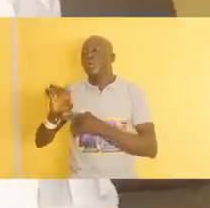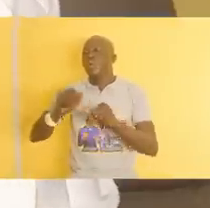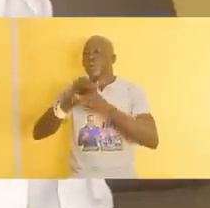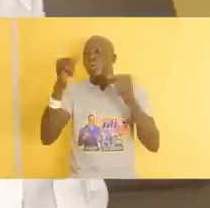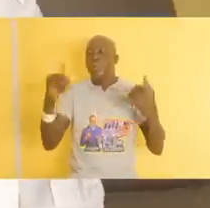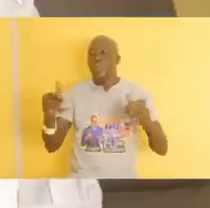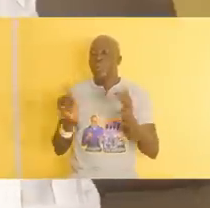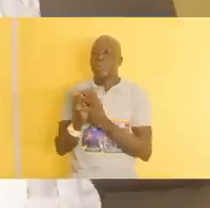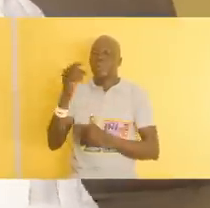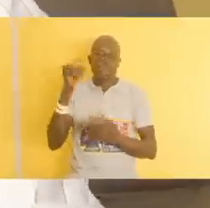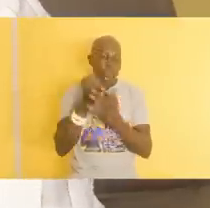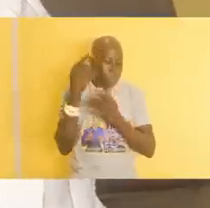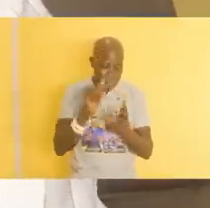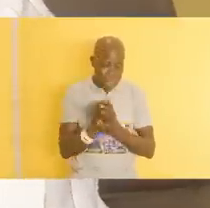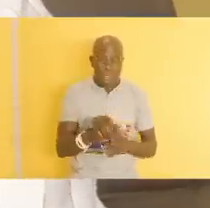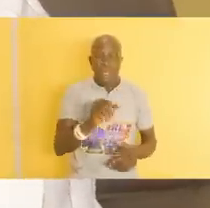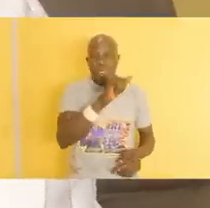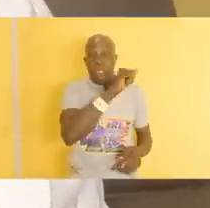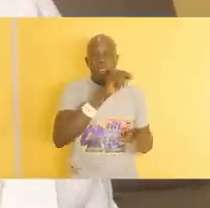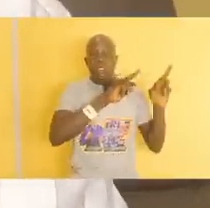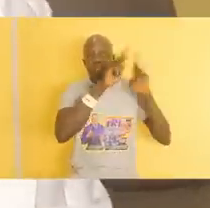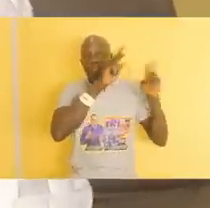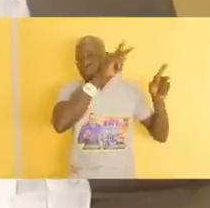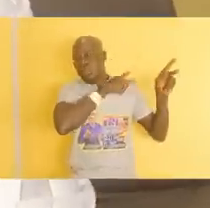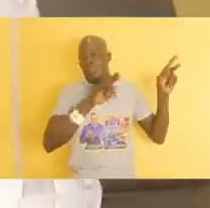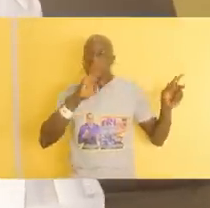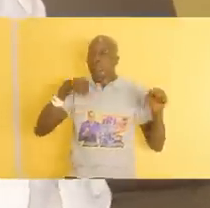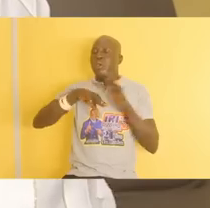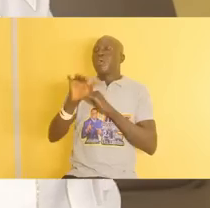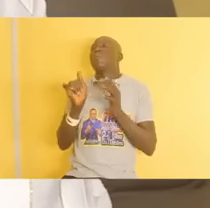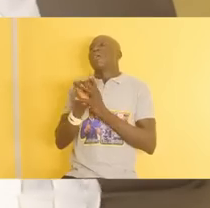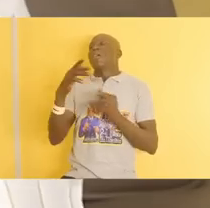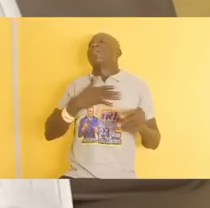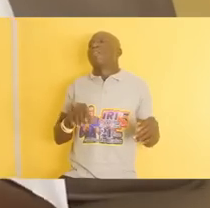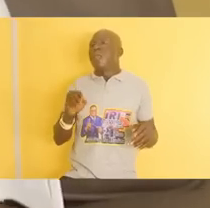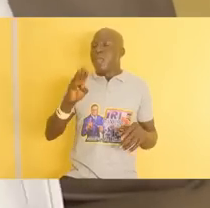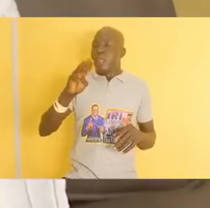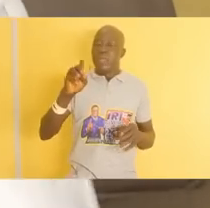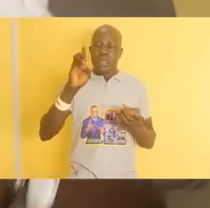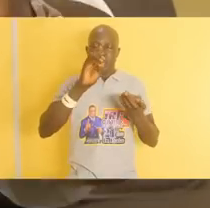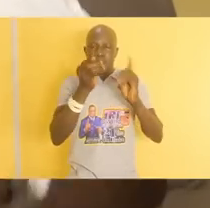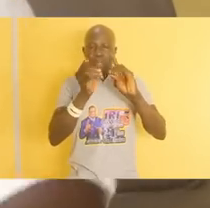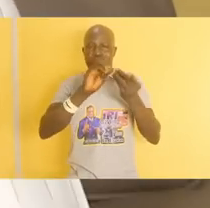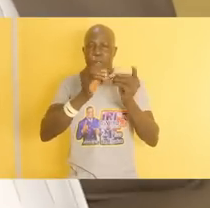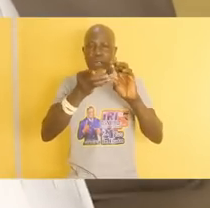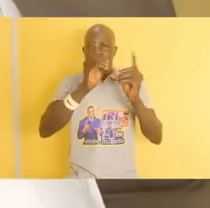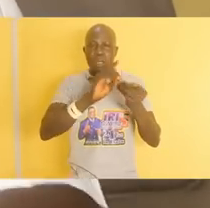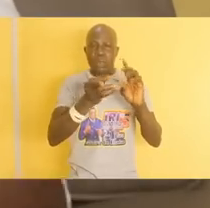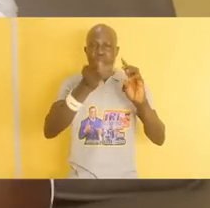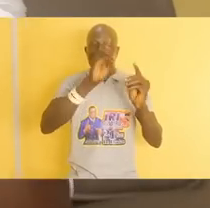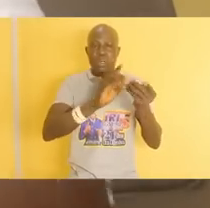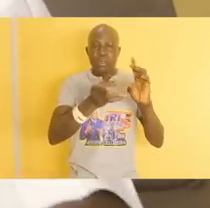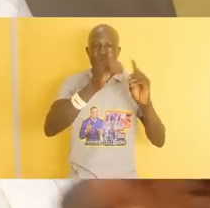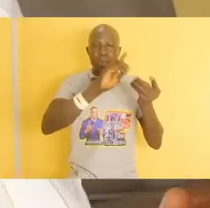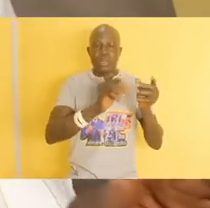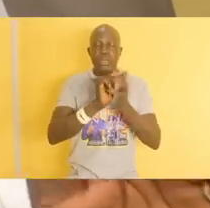Media app. O Play Store ko la. Eh. Sebioba Media app. Download it. Download the phone. I'm about